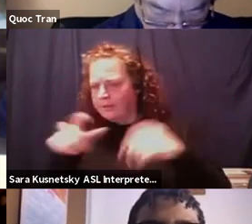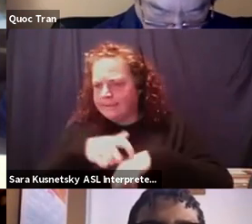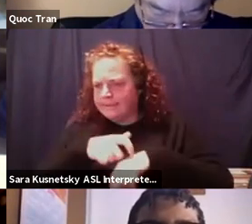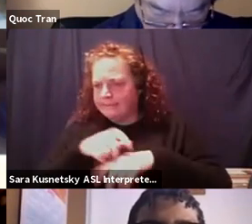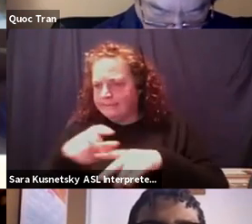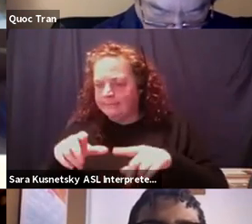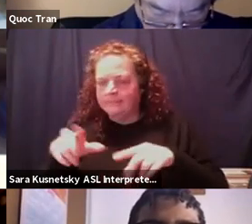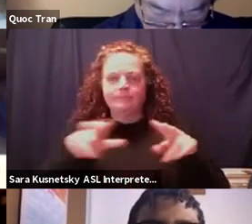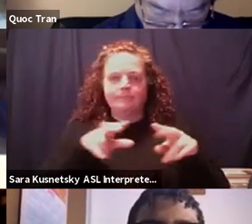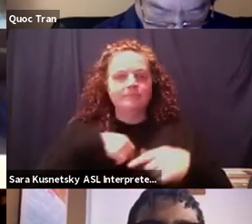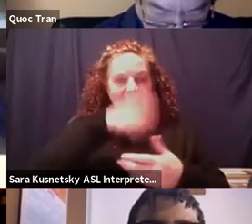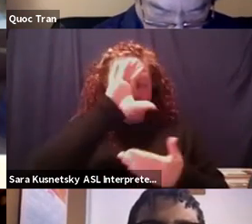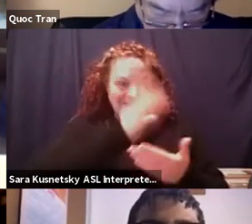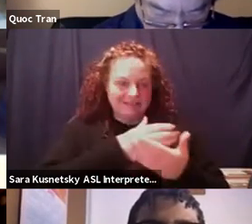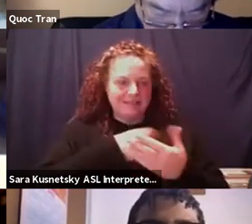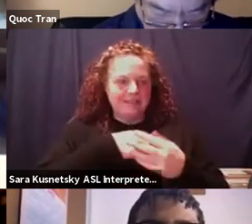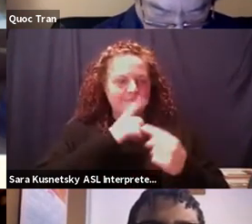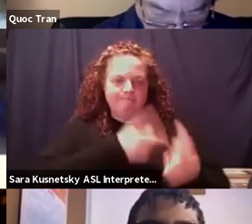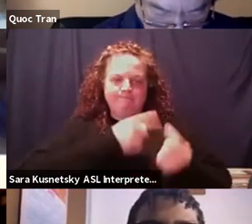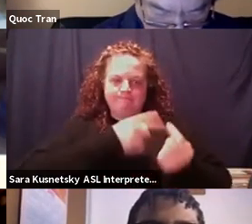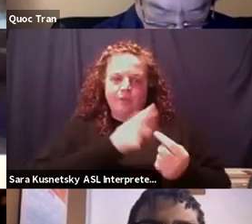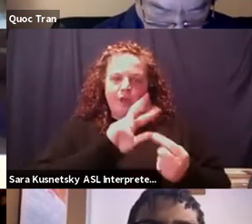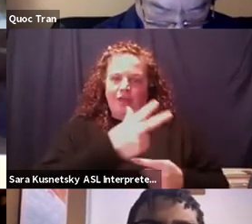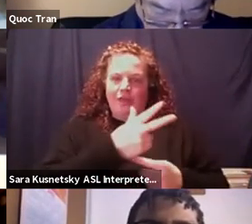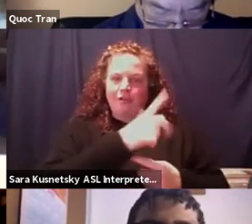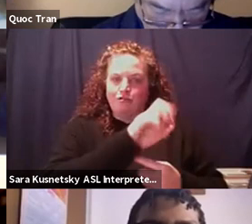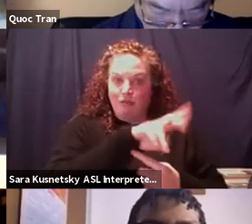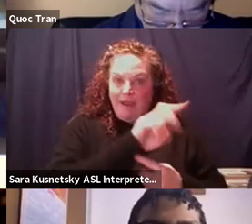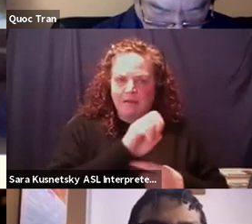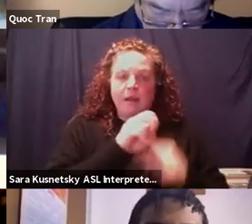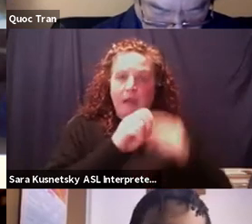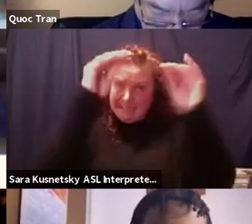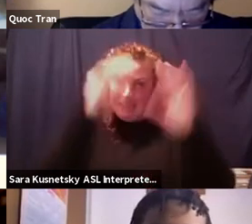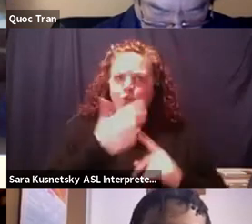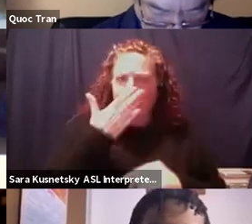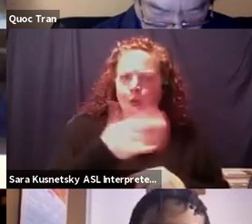My son was struggling in the third grade, not because the teachers weren't incredible, because